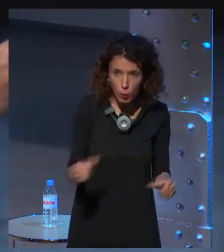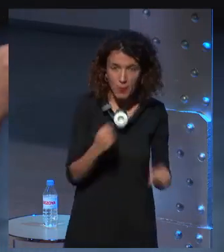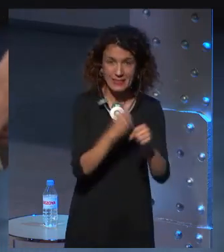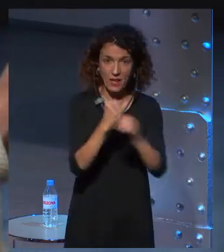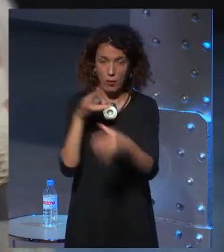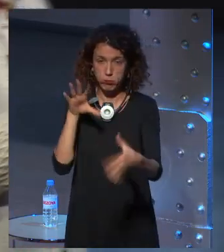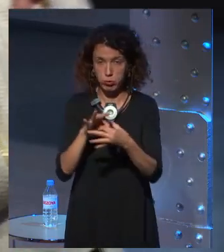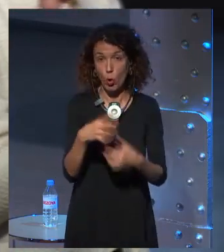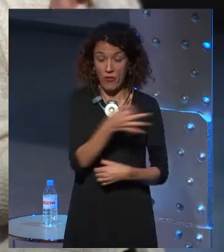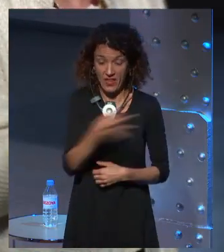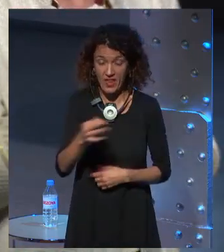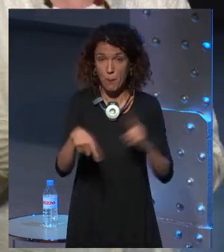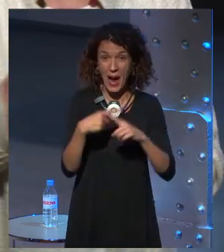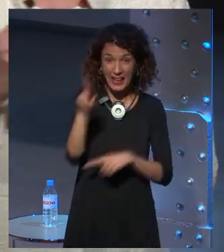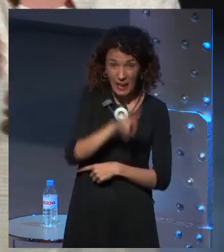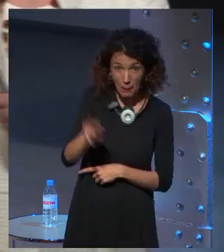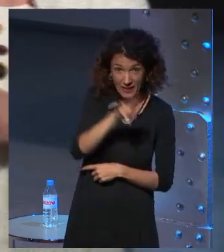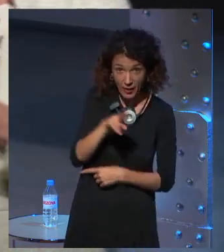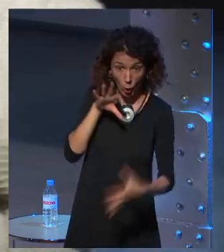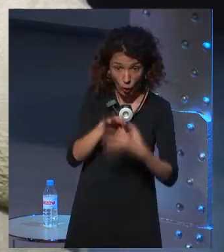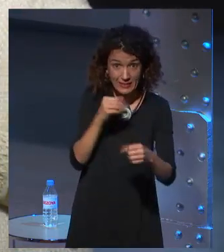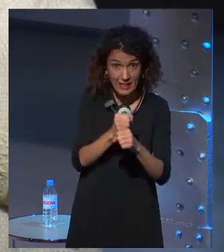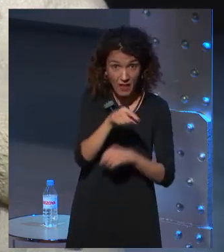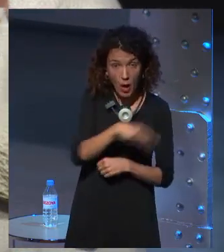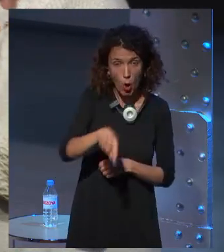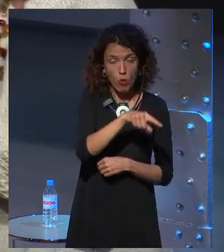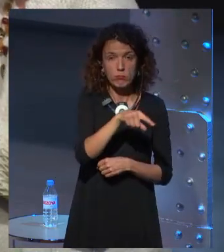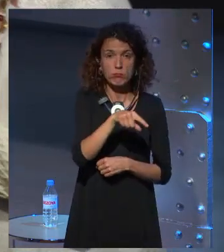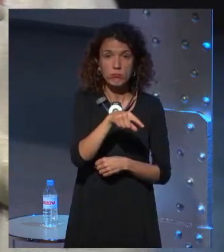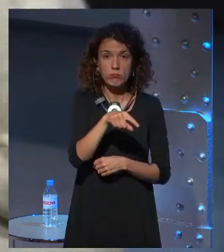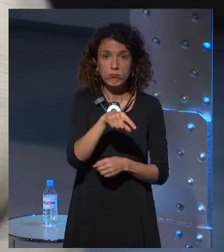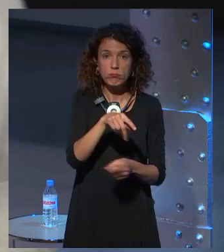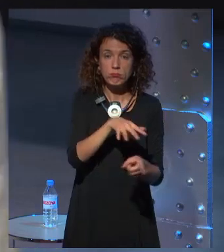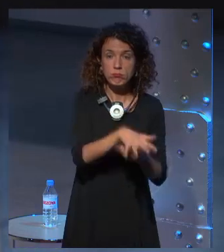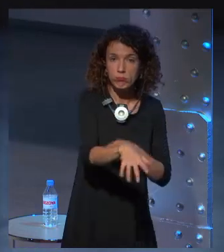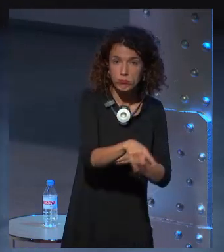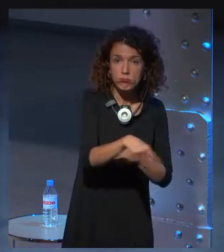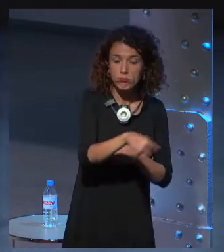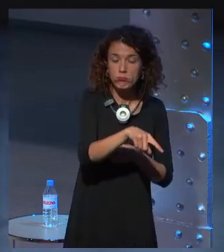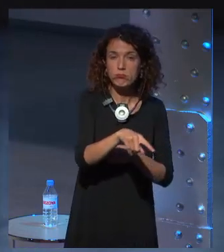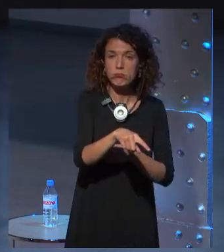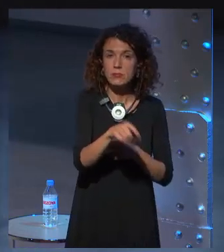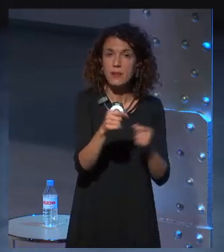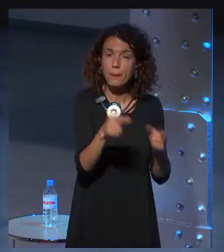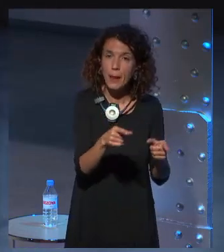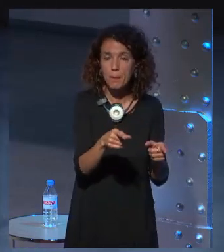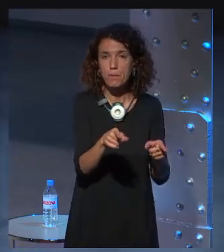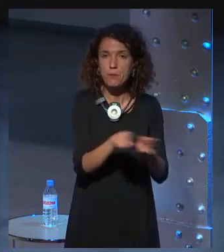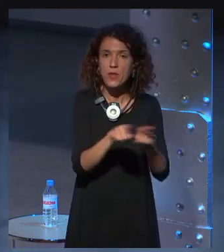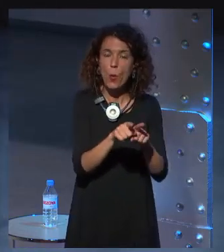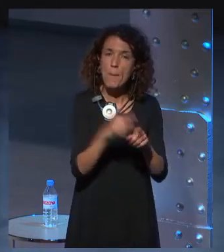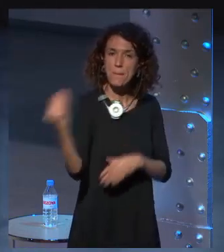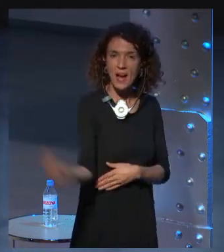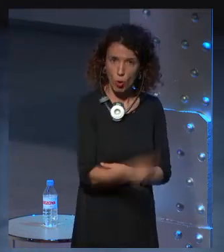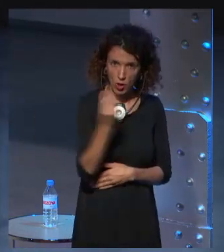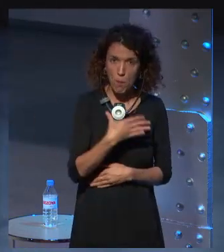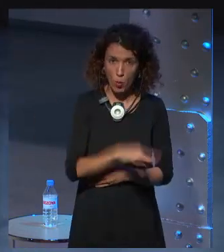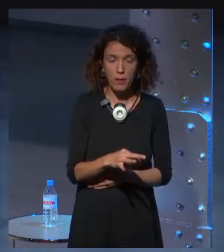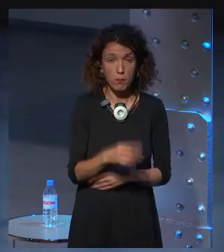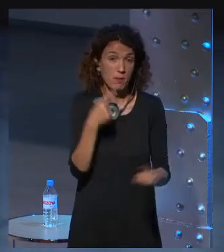repetition. And on the one hand, that's super exciting, right? Because who wants to do all those repetitive